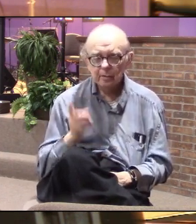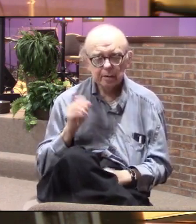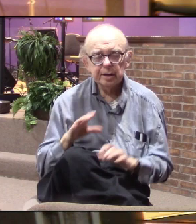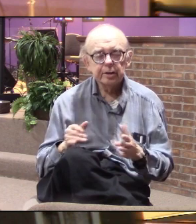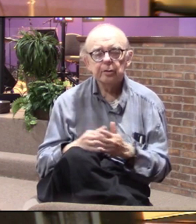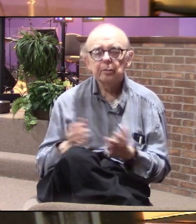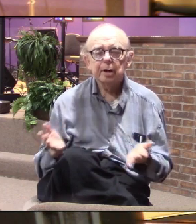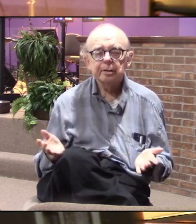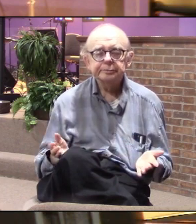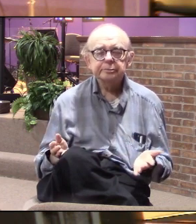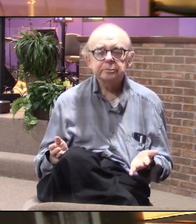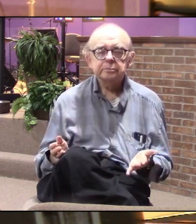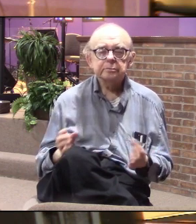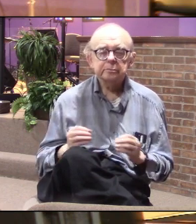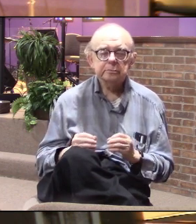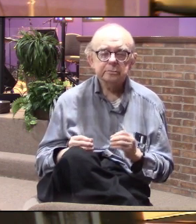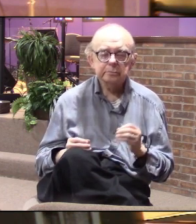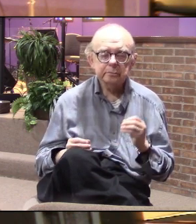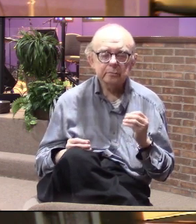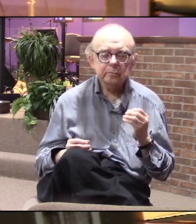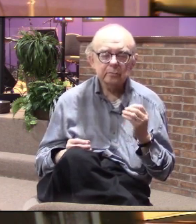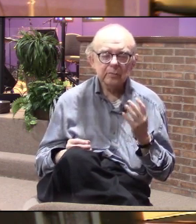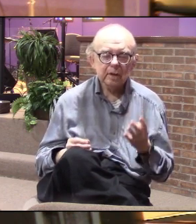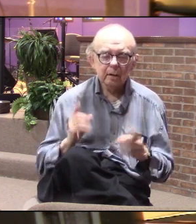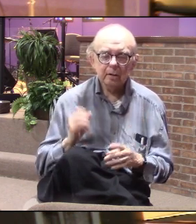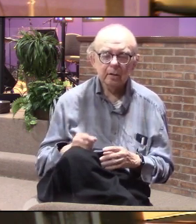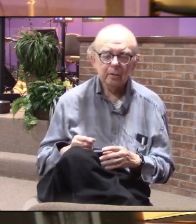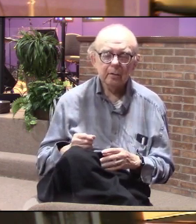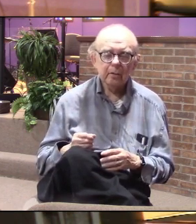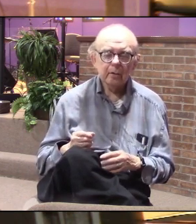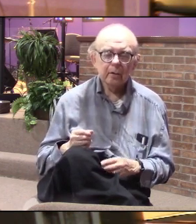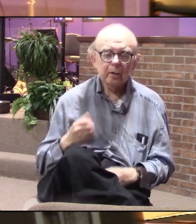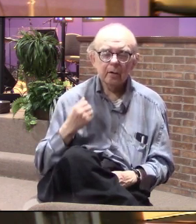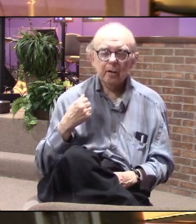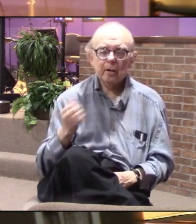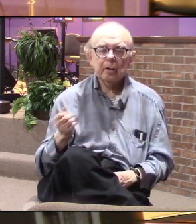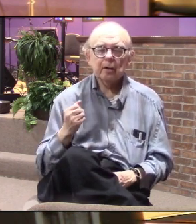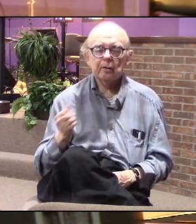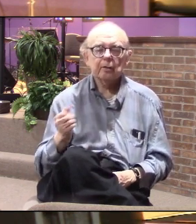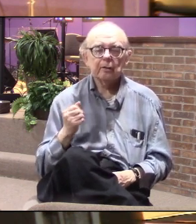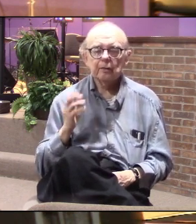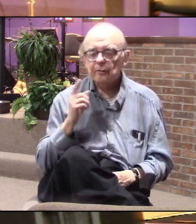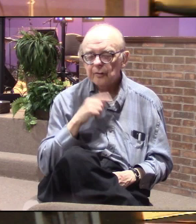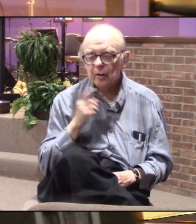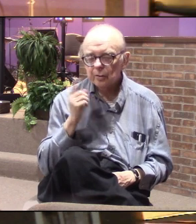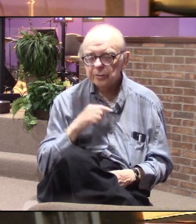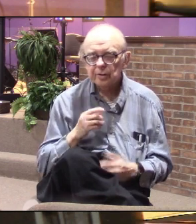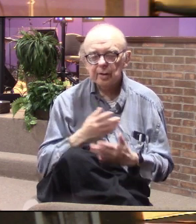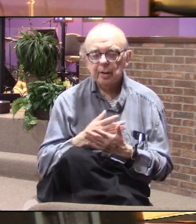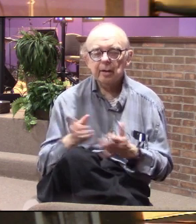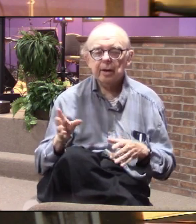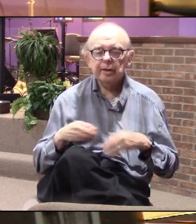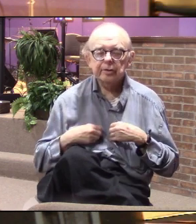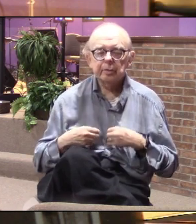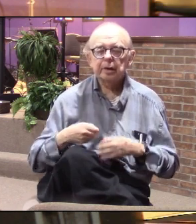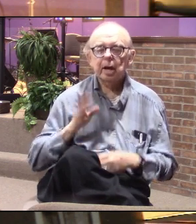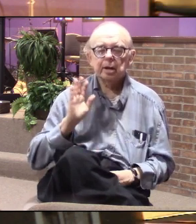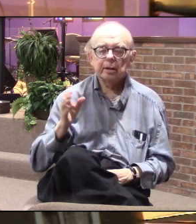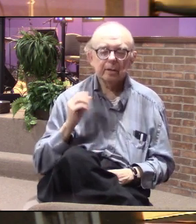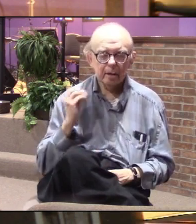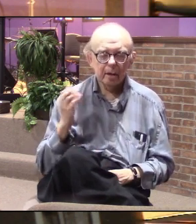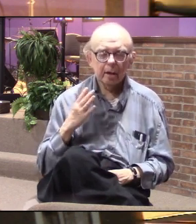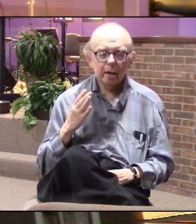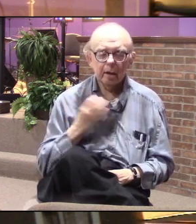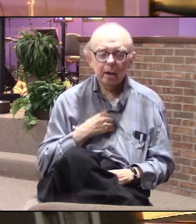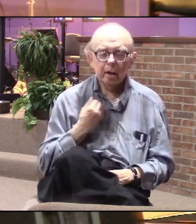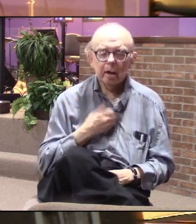do? The next thing is I need to reject false fixes and accept God's grace. Jonah in